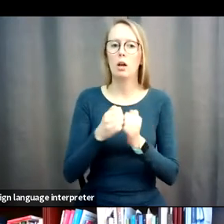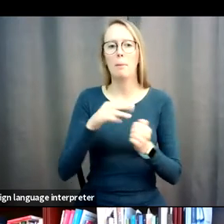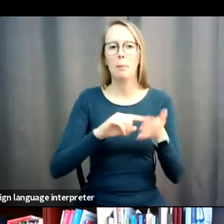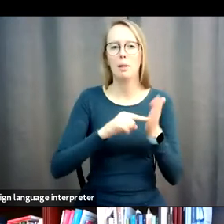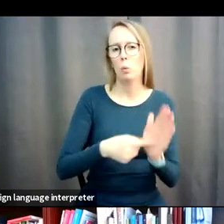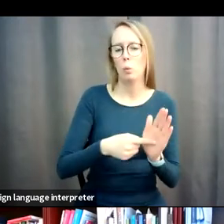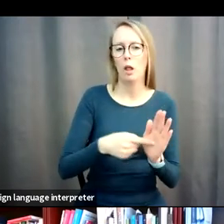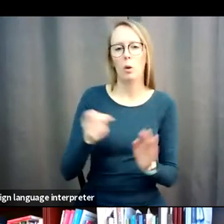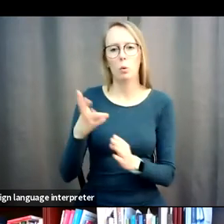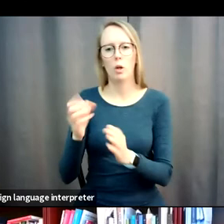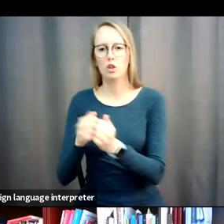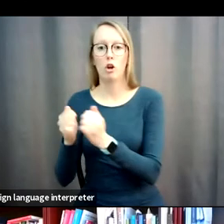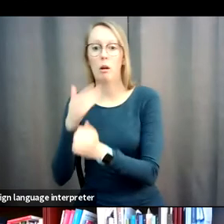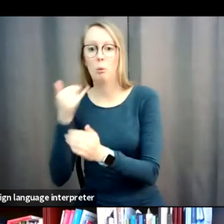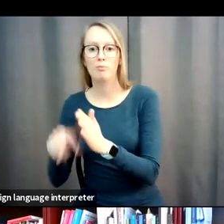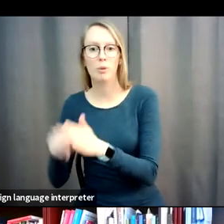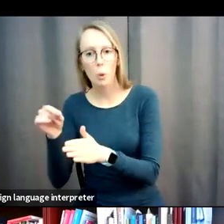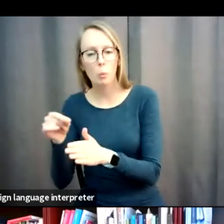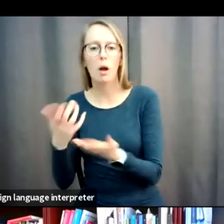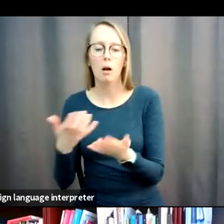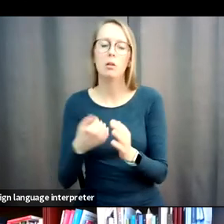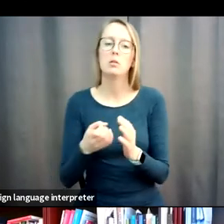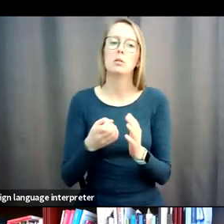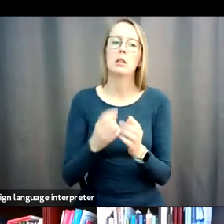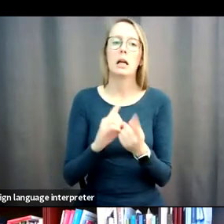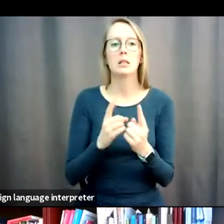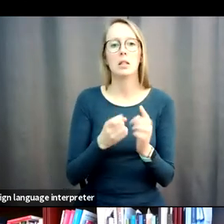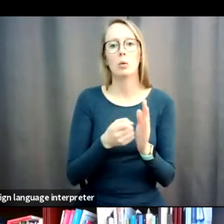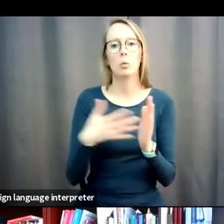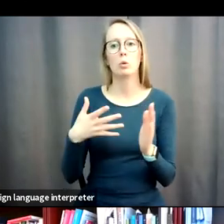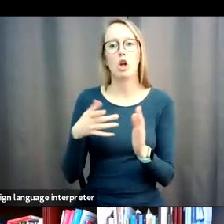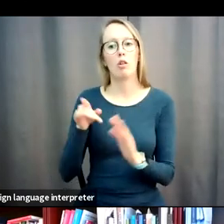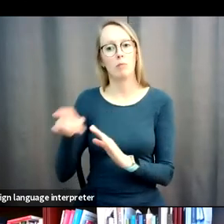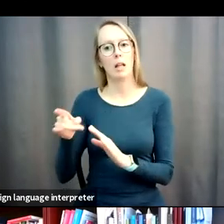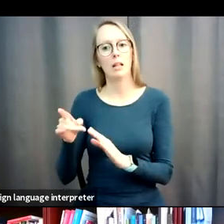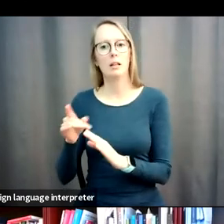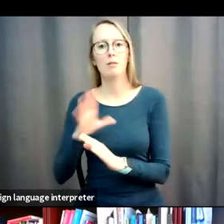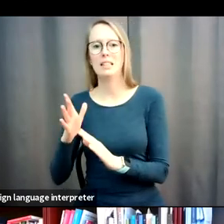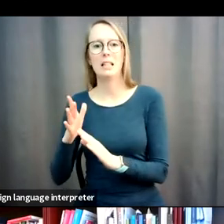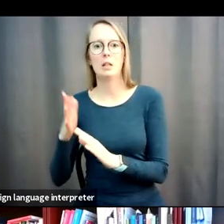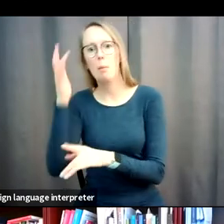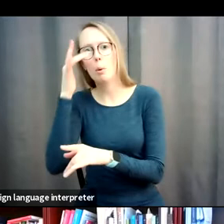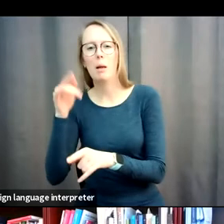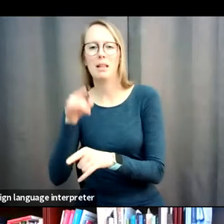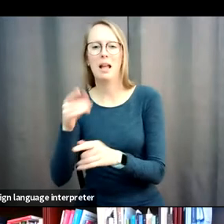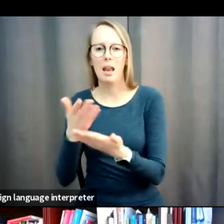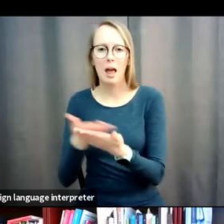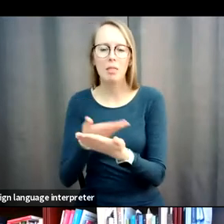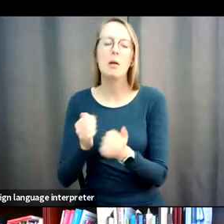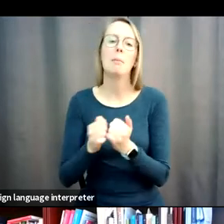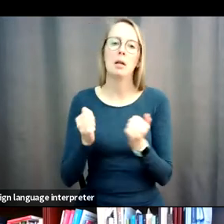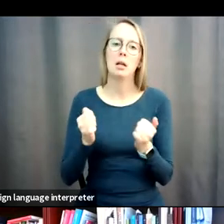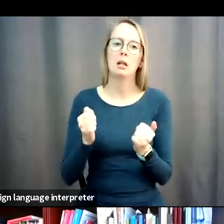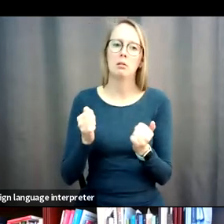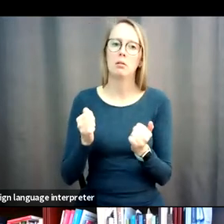committee and other things not may not be that it's not a challenge or problem in that country, but it's very much up to those